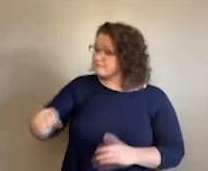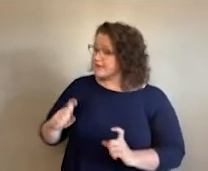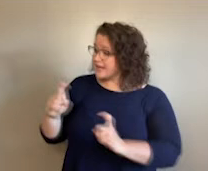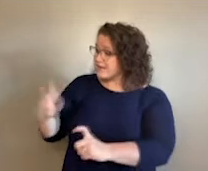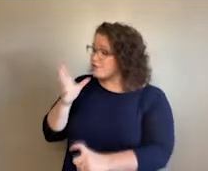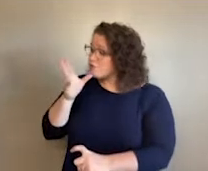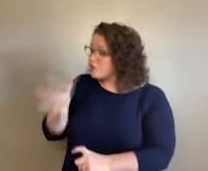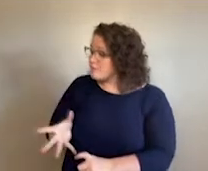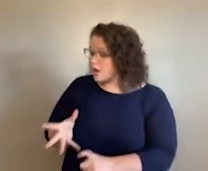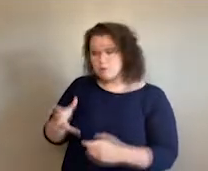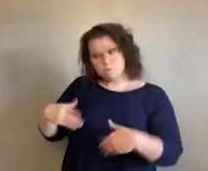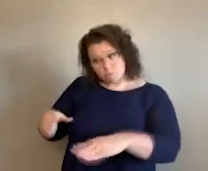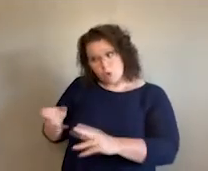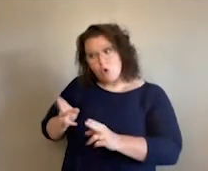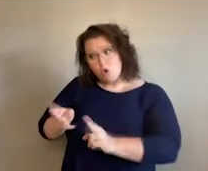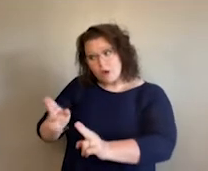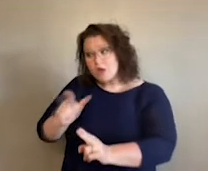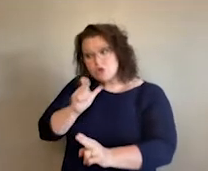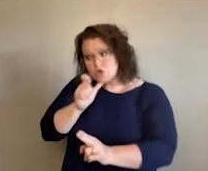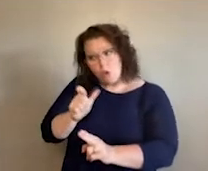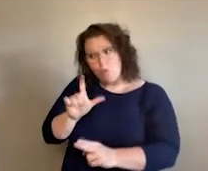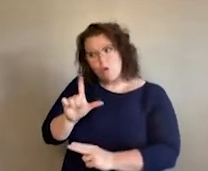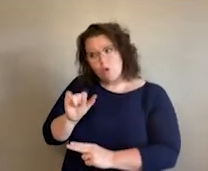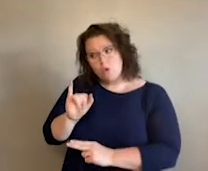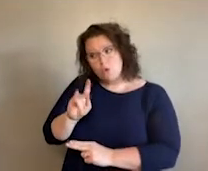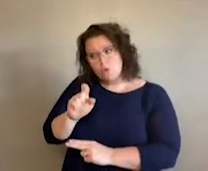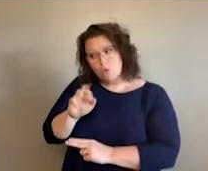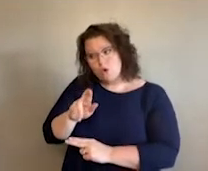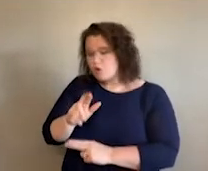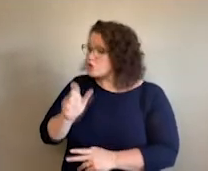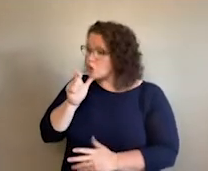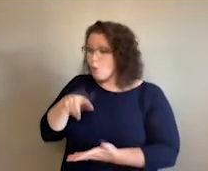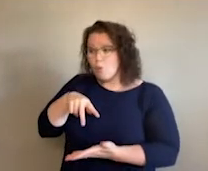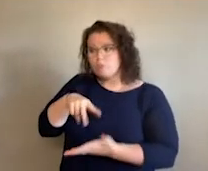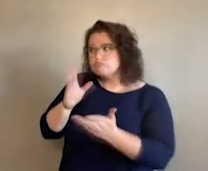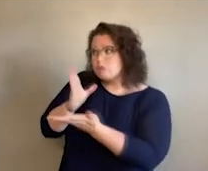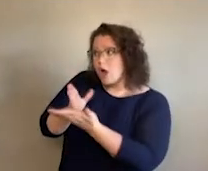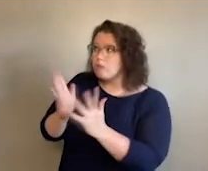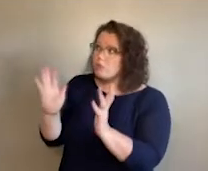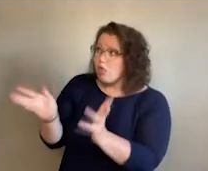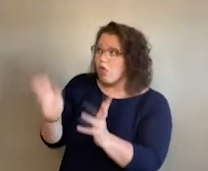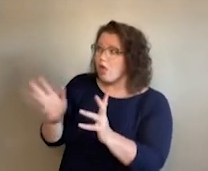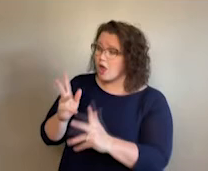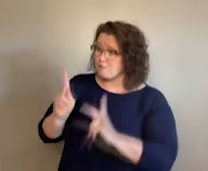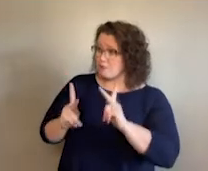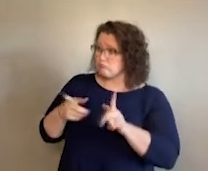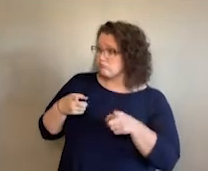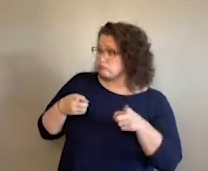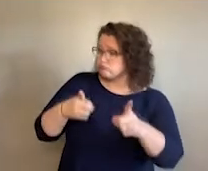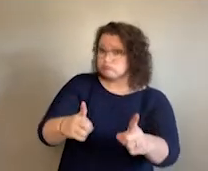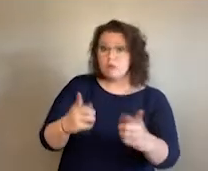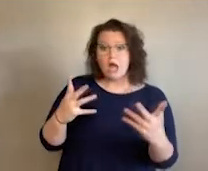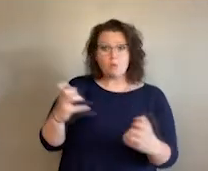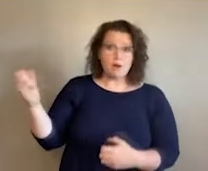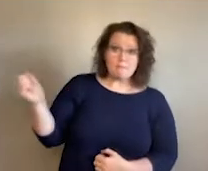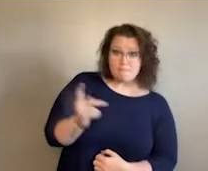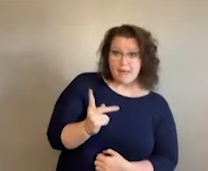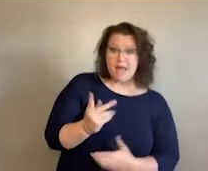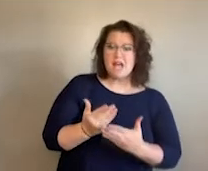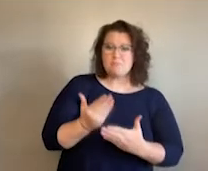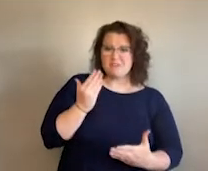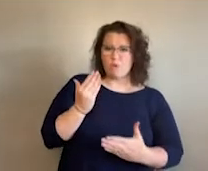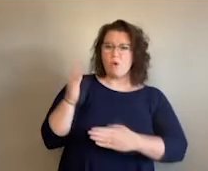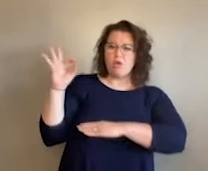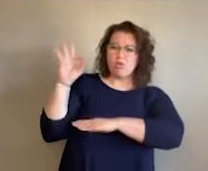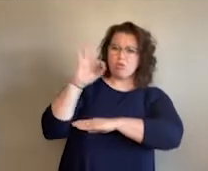along quickly and do not loiter nor stop to talk to anyone along the way, for I want you to get back before the afternoon